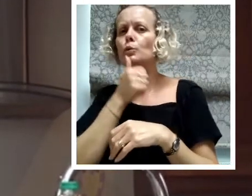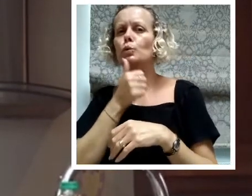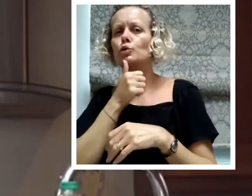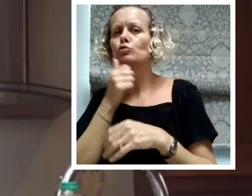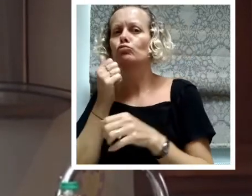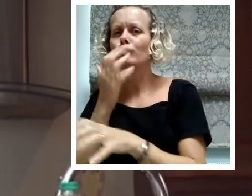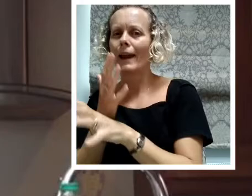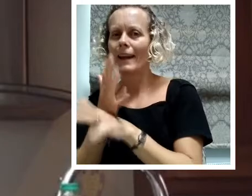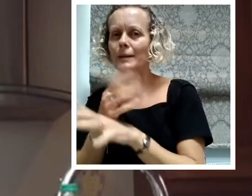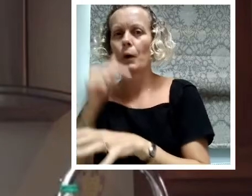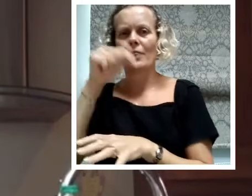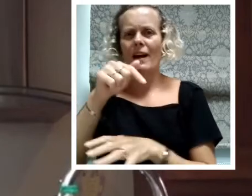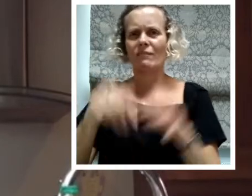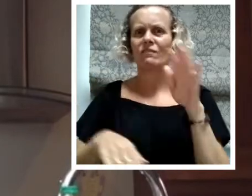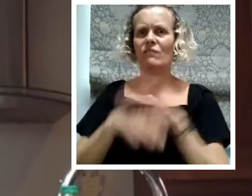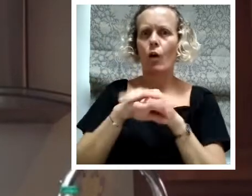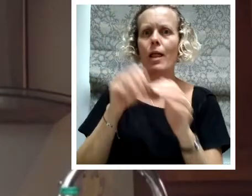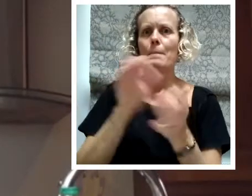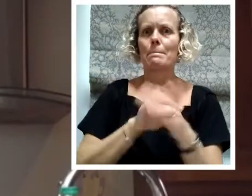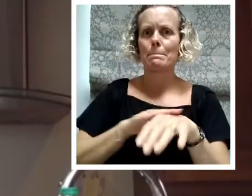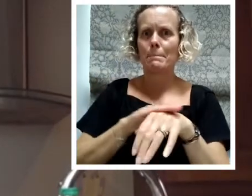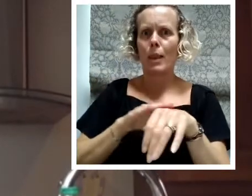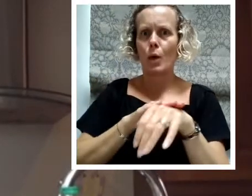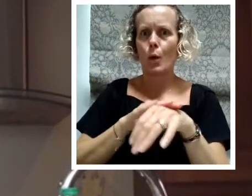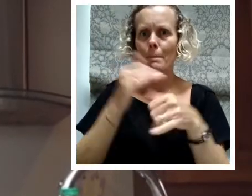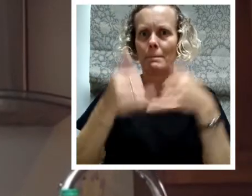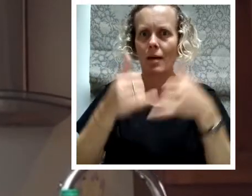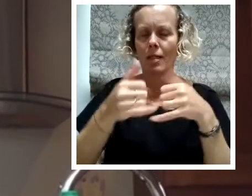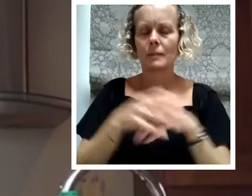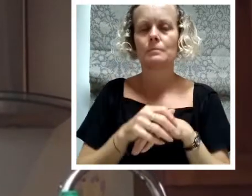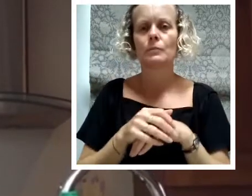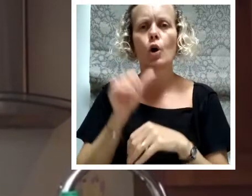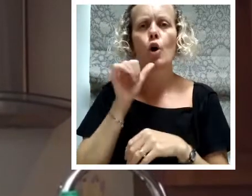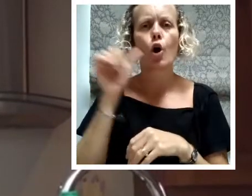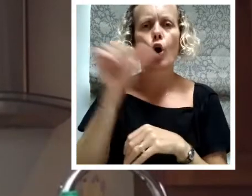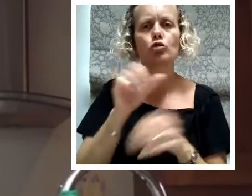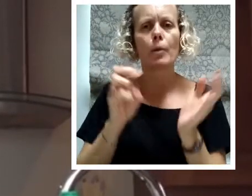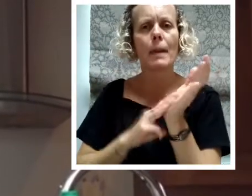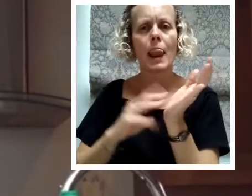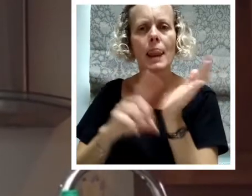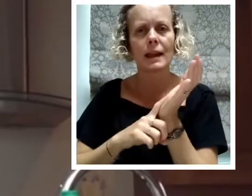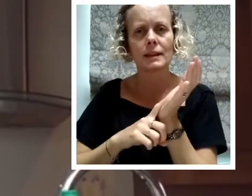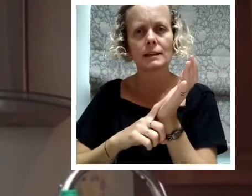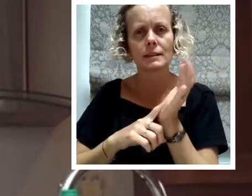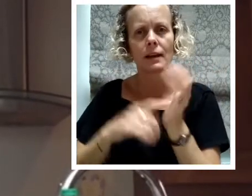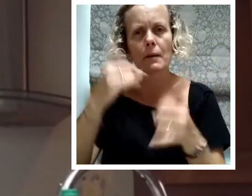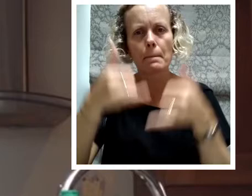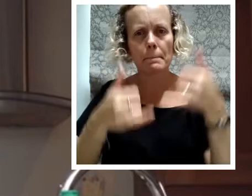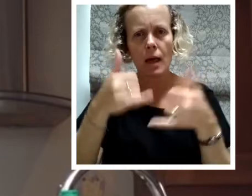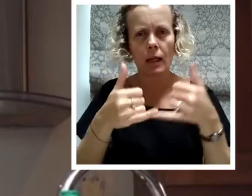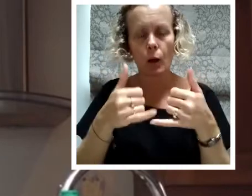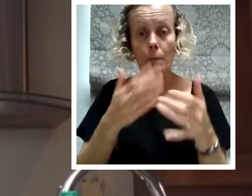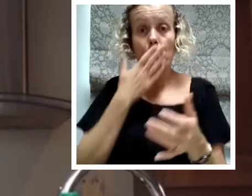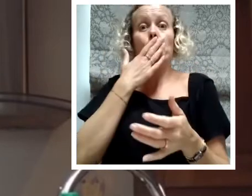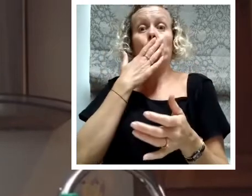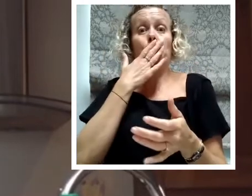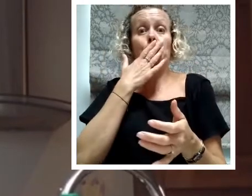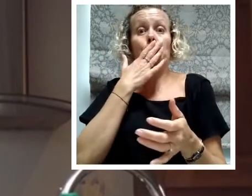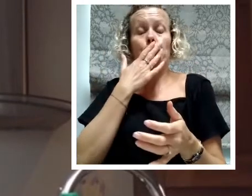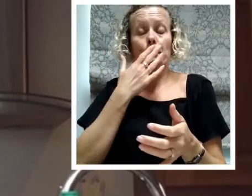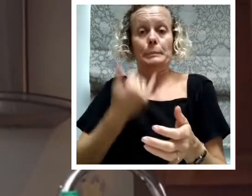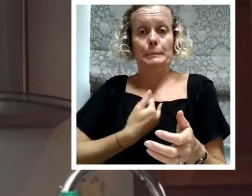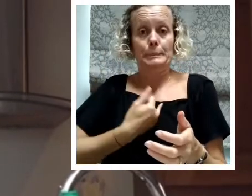is semi-skimmed. This is the whole milk, so we need 100 millilitres of whole milk. Whoops, dear me, Mrs.